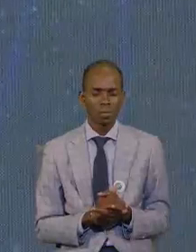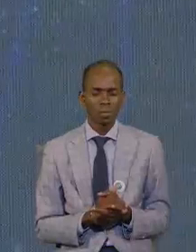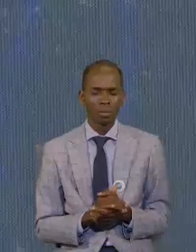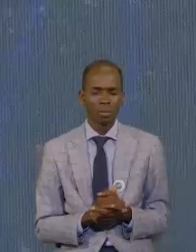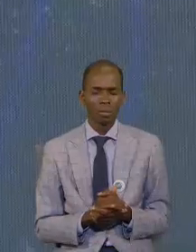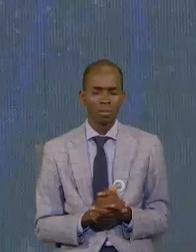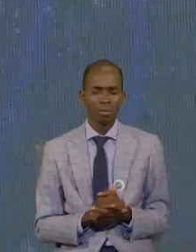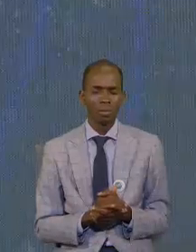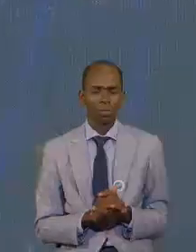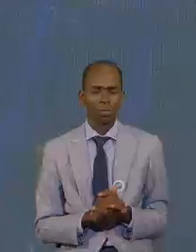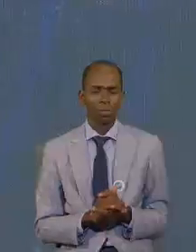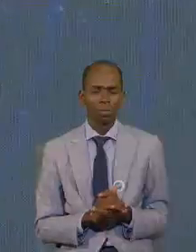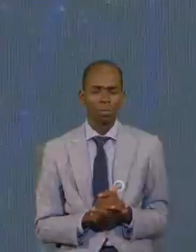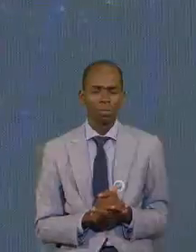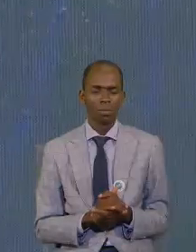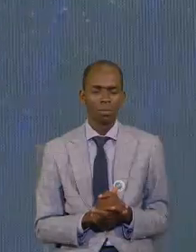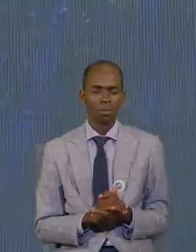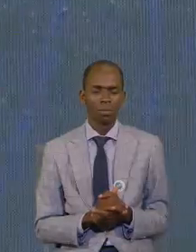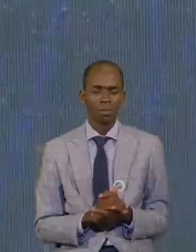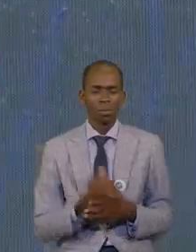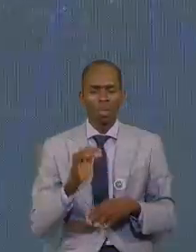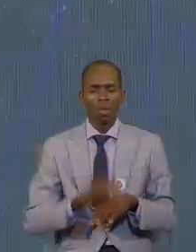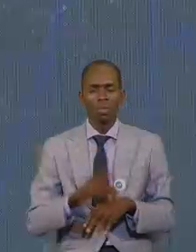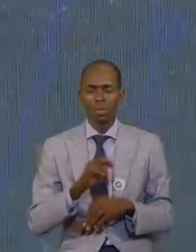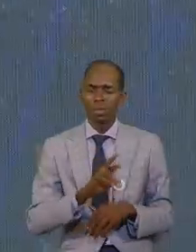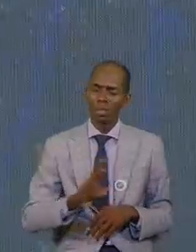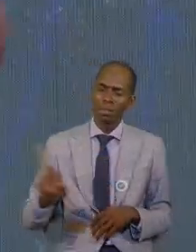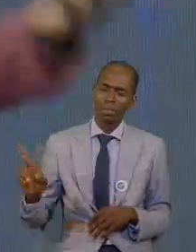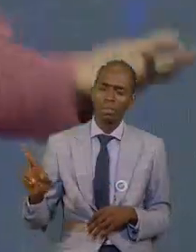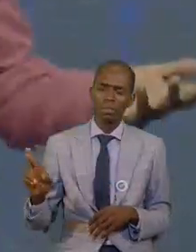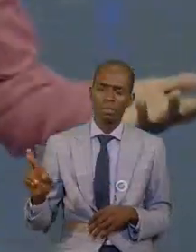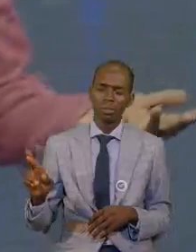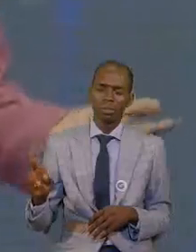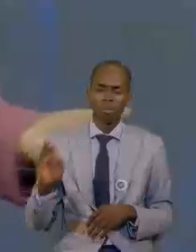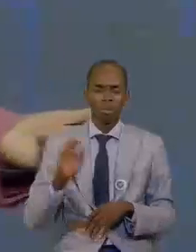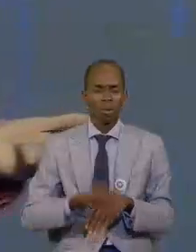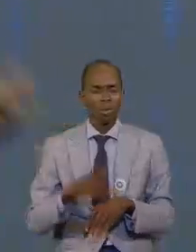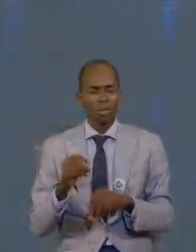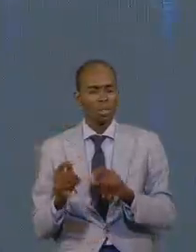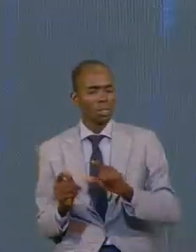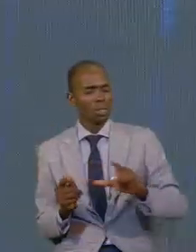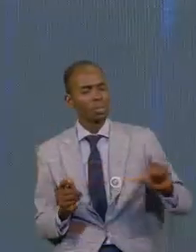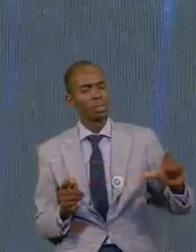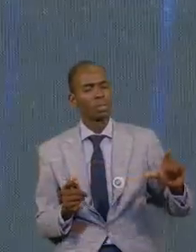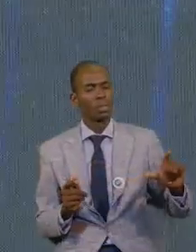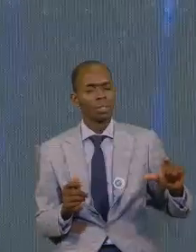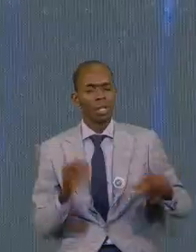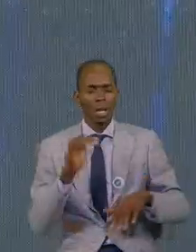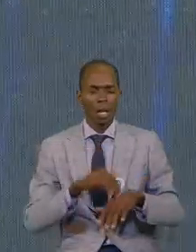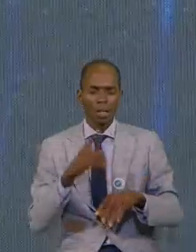everywhere. On the right, on the left, at the